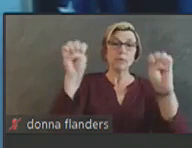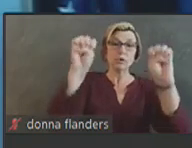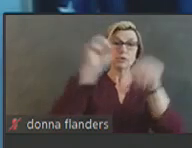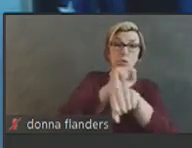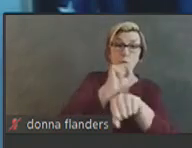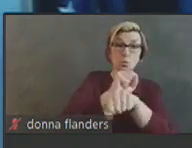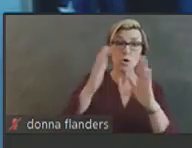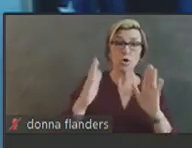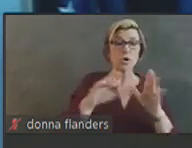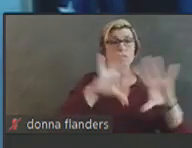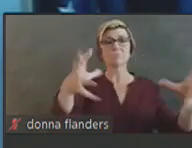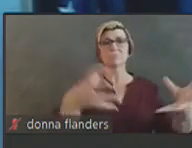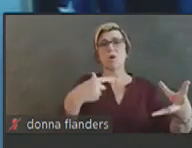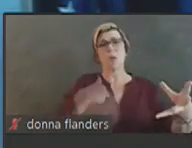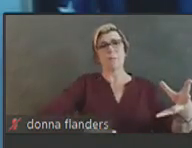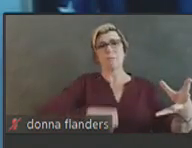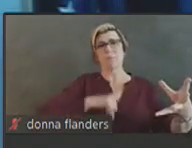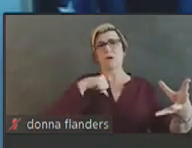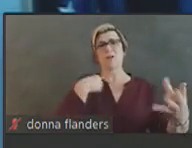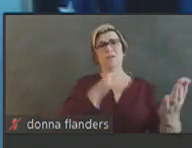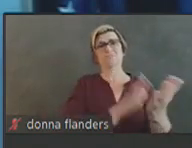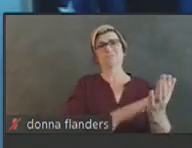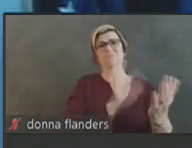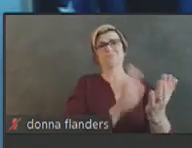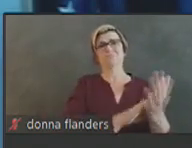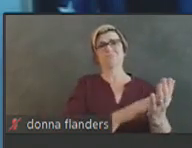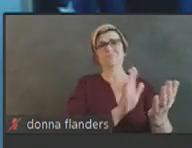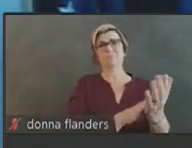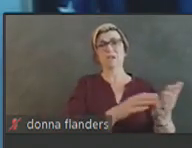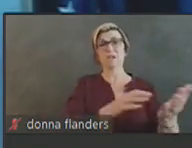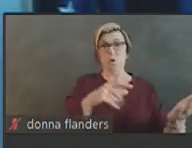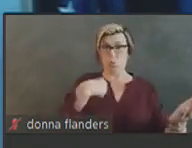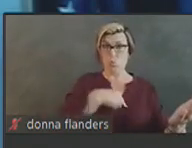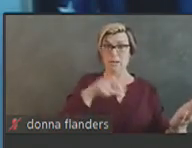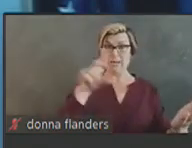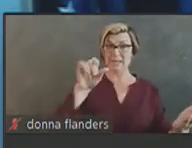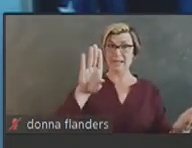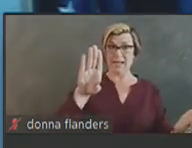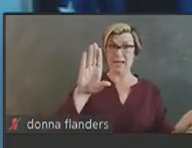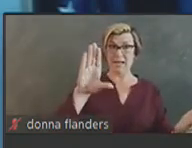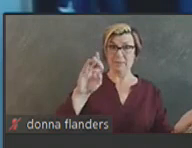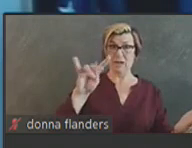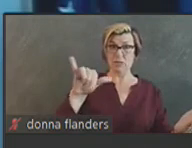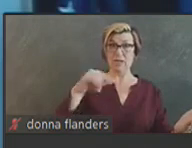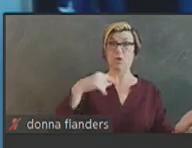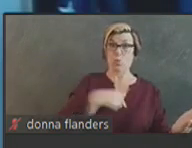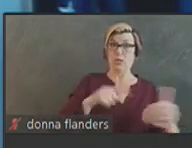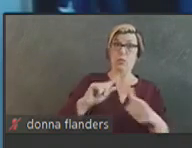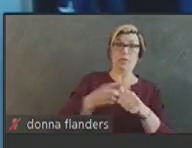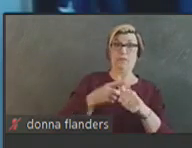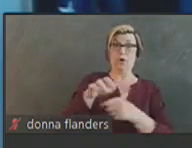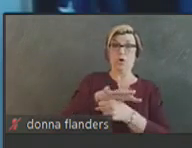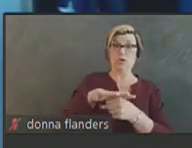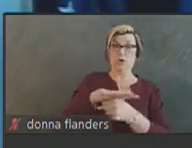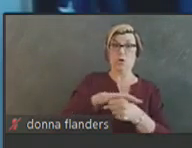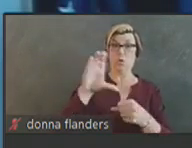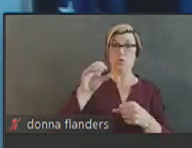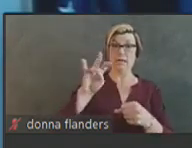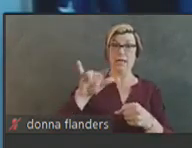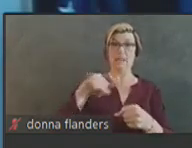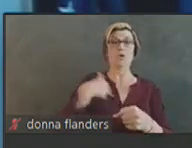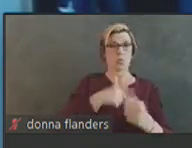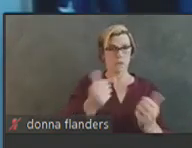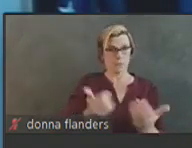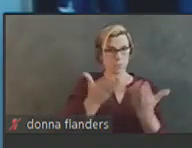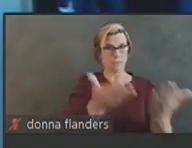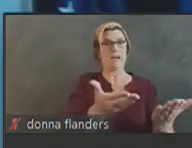I'm proud that in DeKalb County, we were the first jurisdiction to offer and provide a